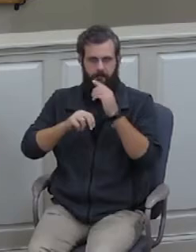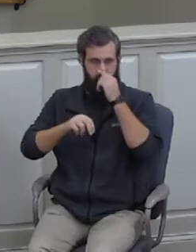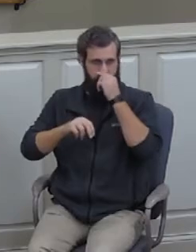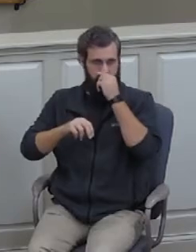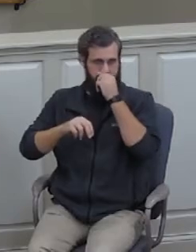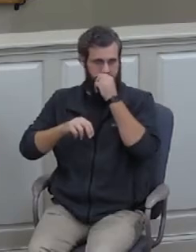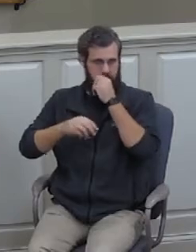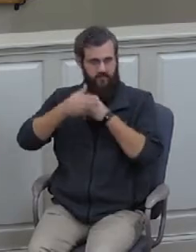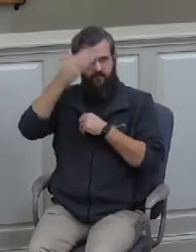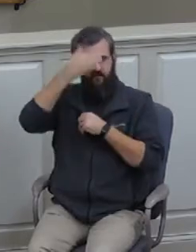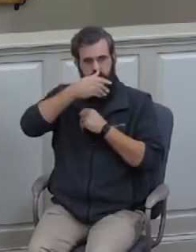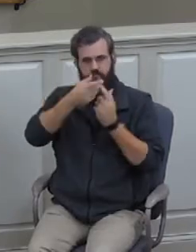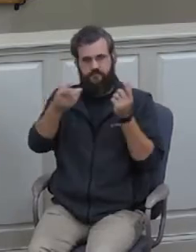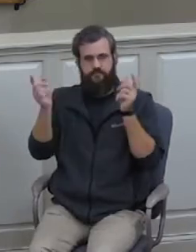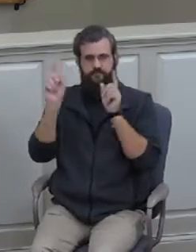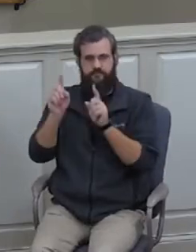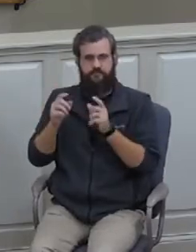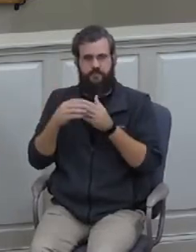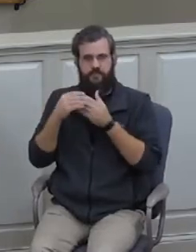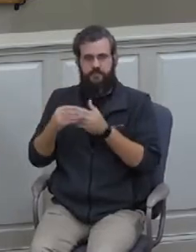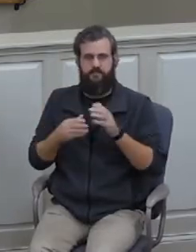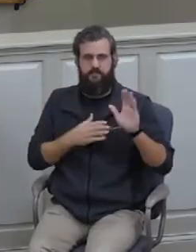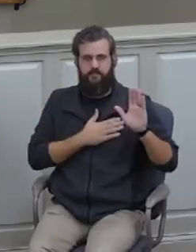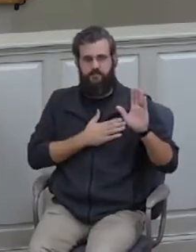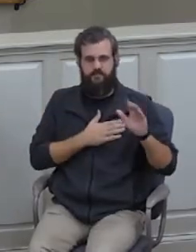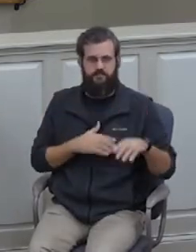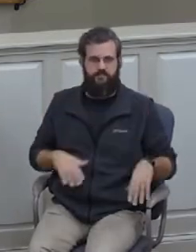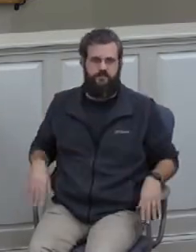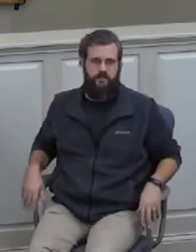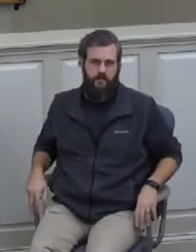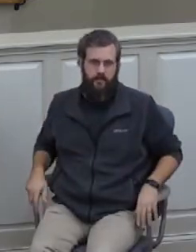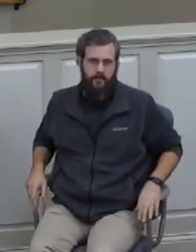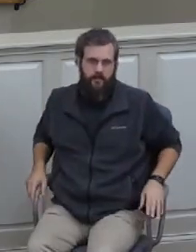Front and center, gentlemen, lead us in the pledge.